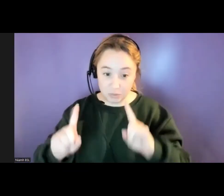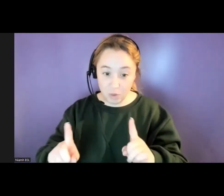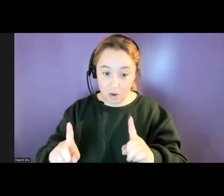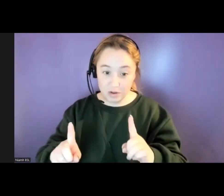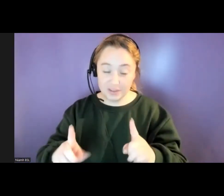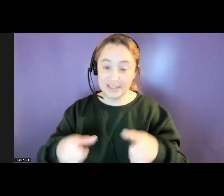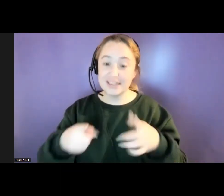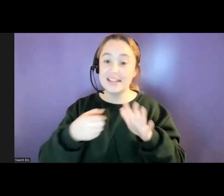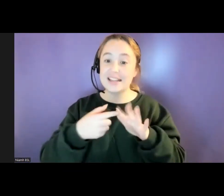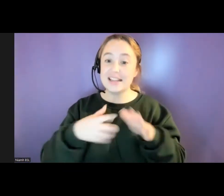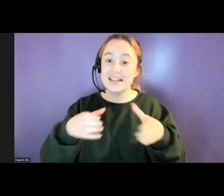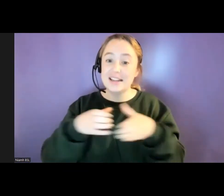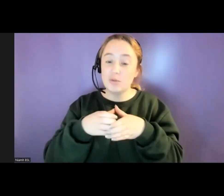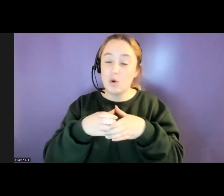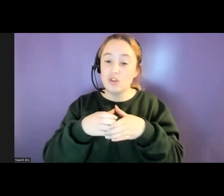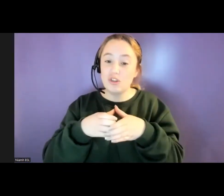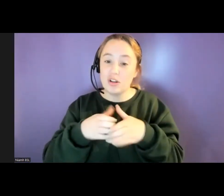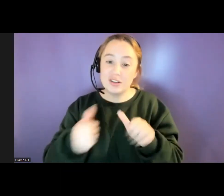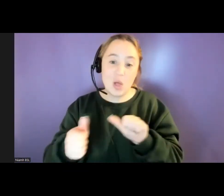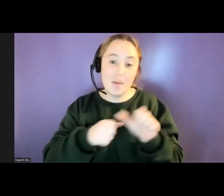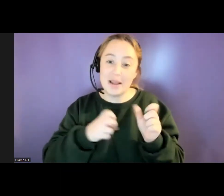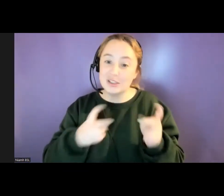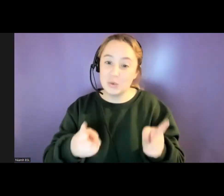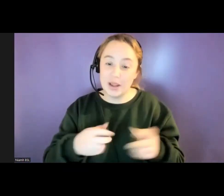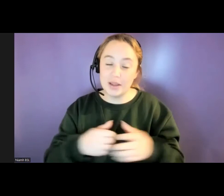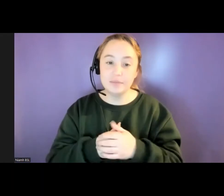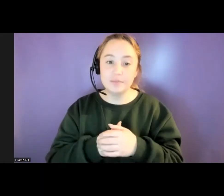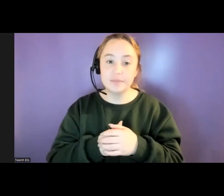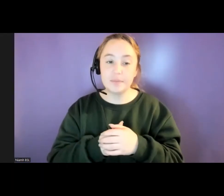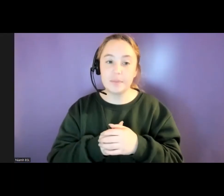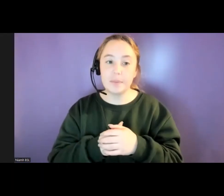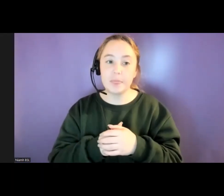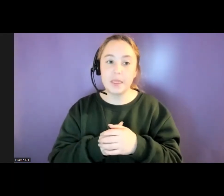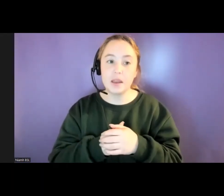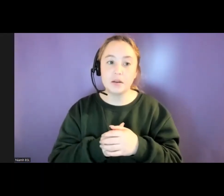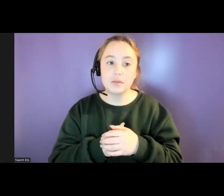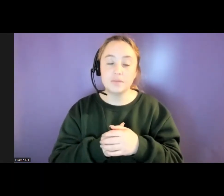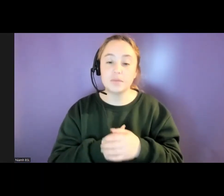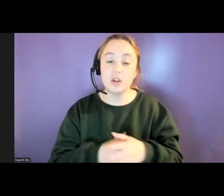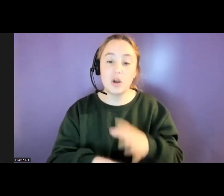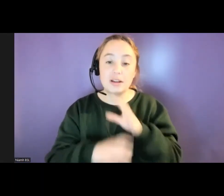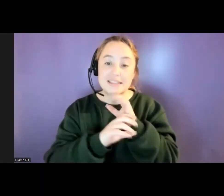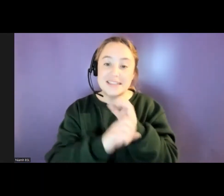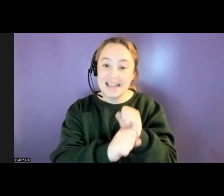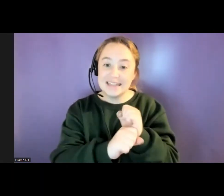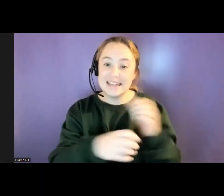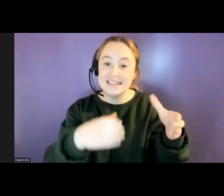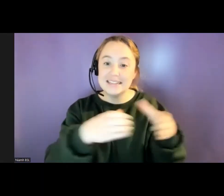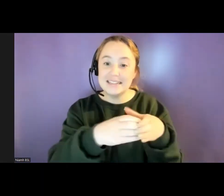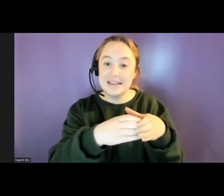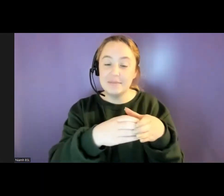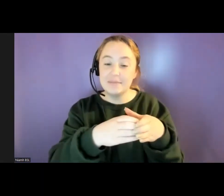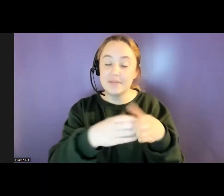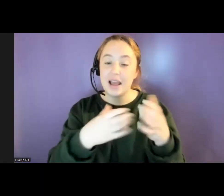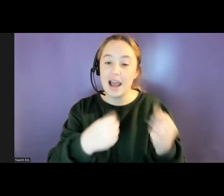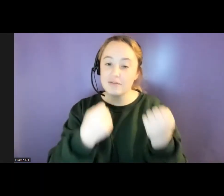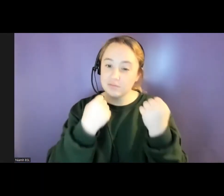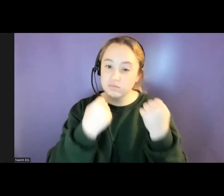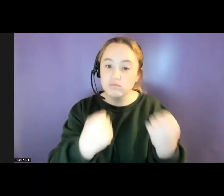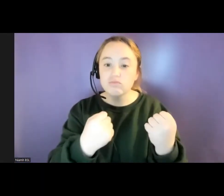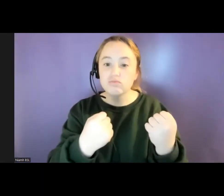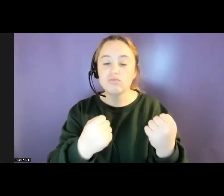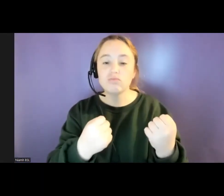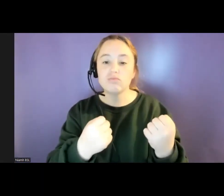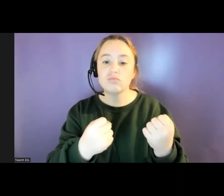assistance actually require from us. Our dedicated team have a really robust and thorough